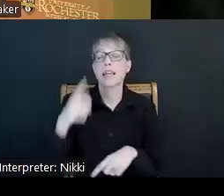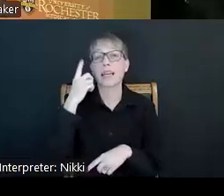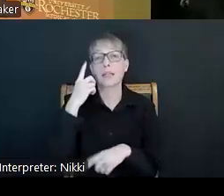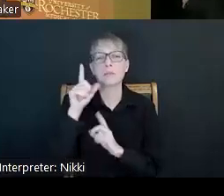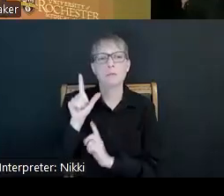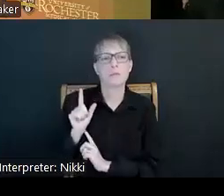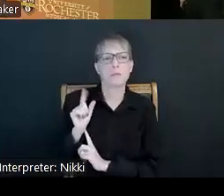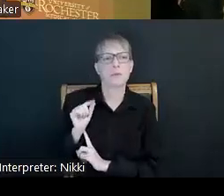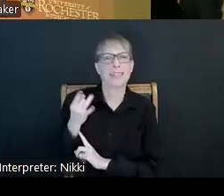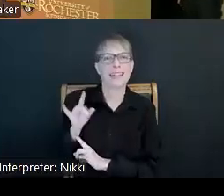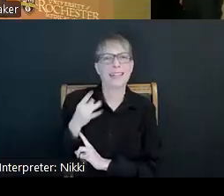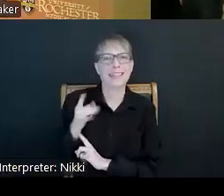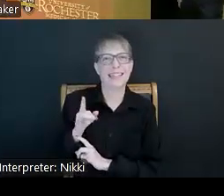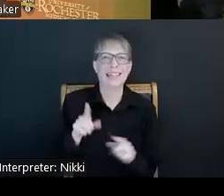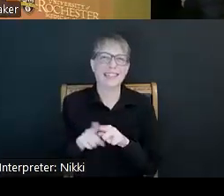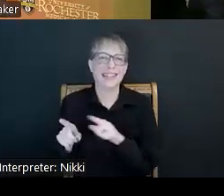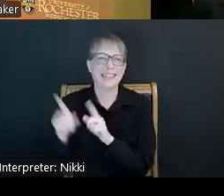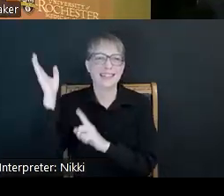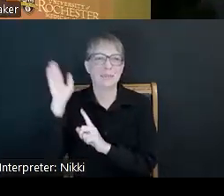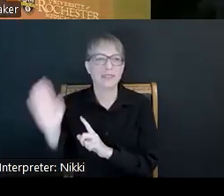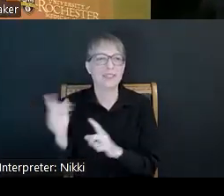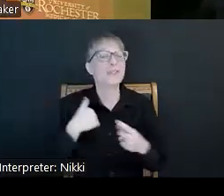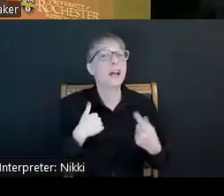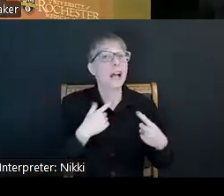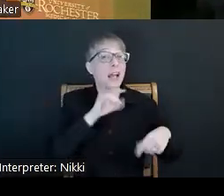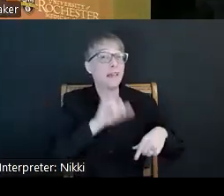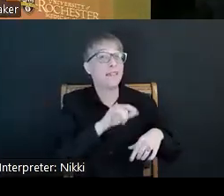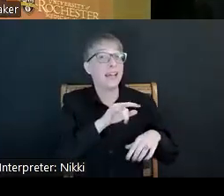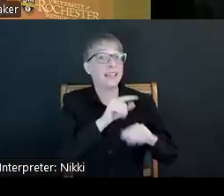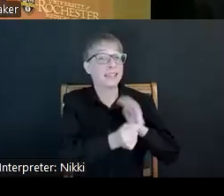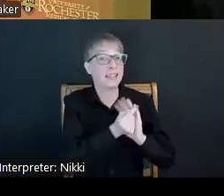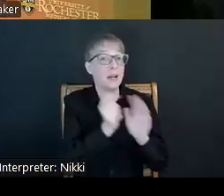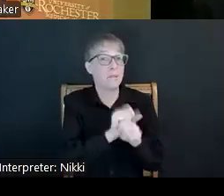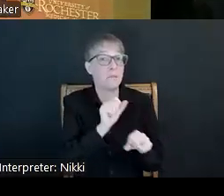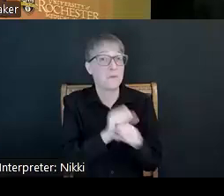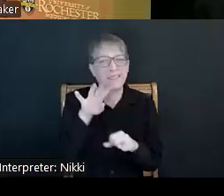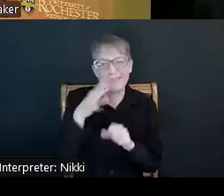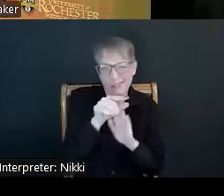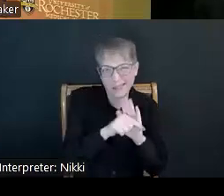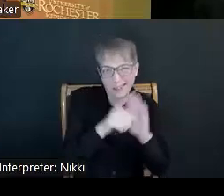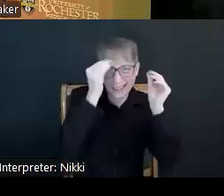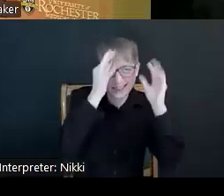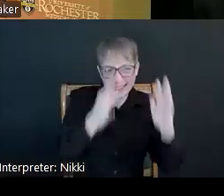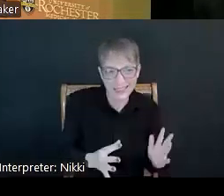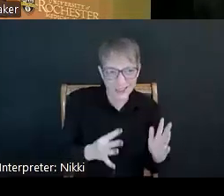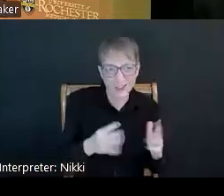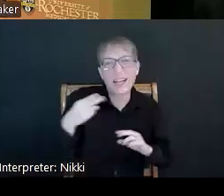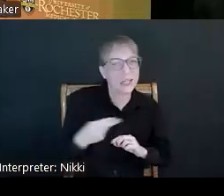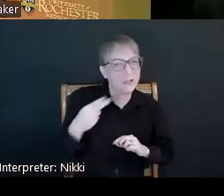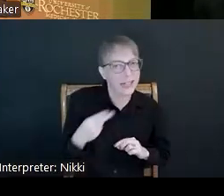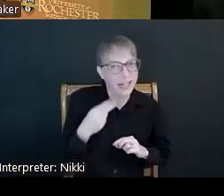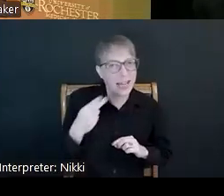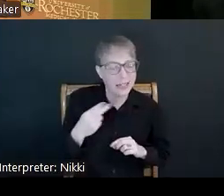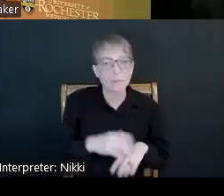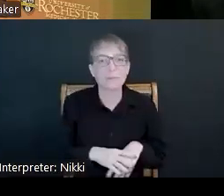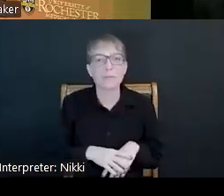fourth grade teacher from Rush Henrietta. I was trying to answer a question that my students had asked me that really stumped me. That was, had Martin Luther